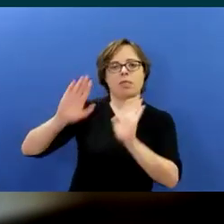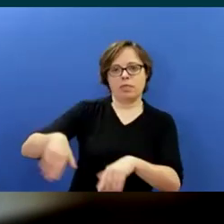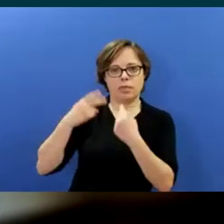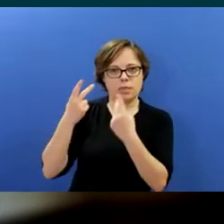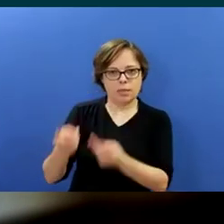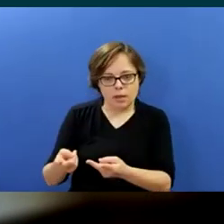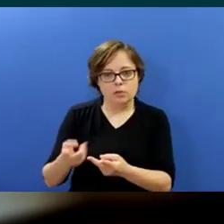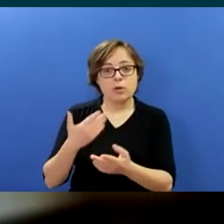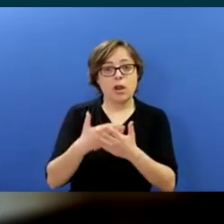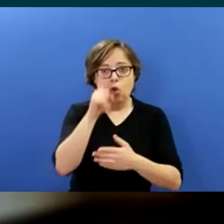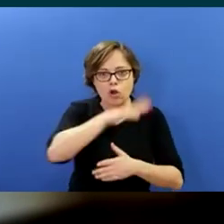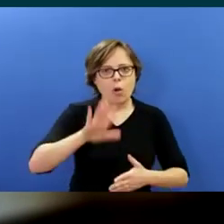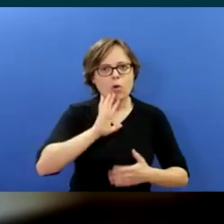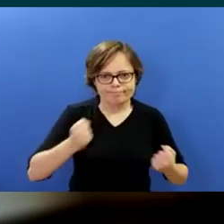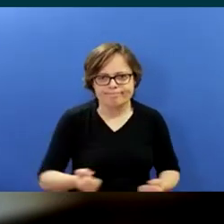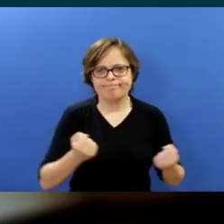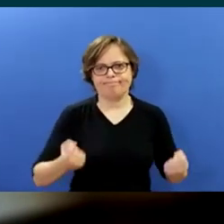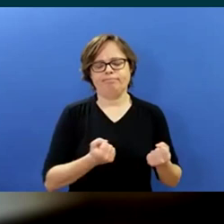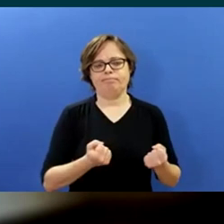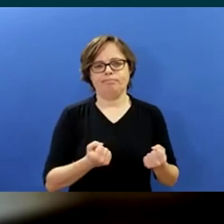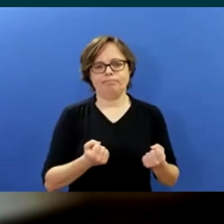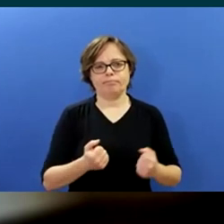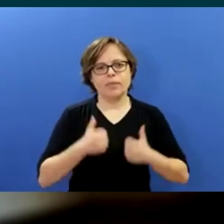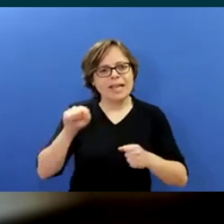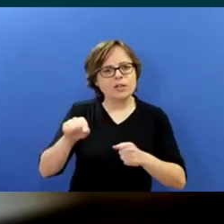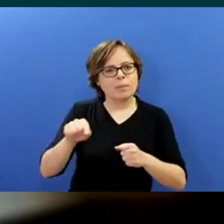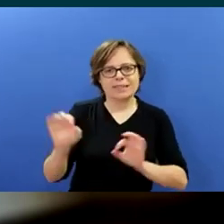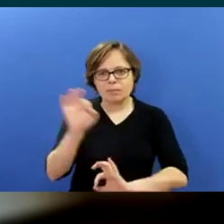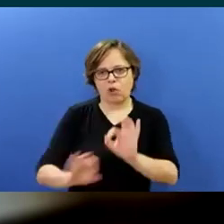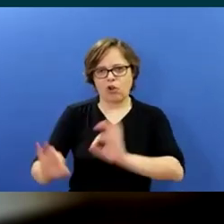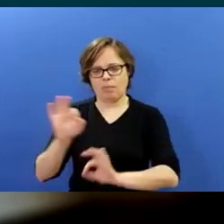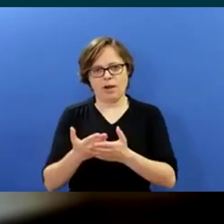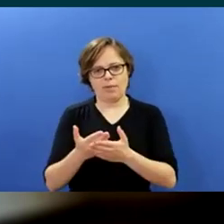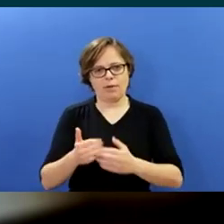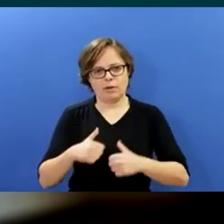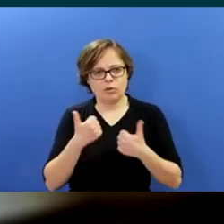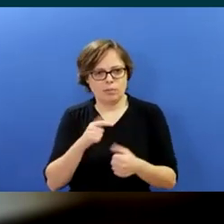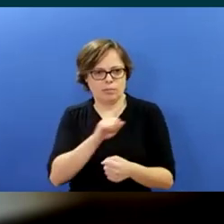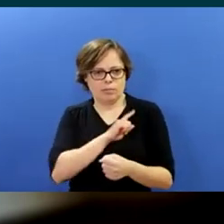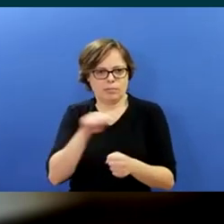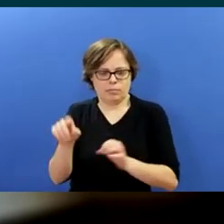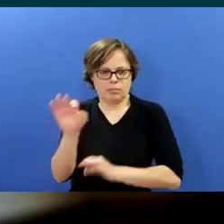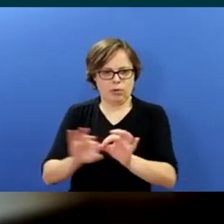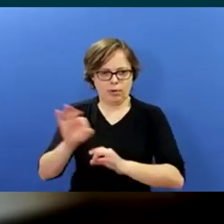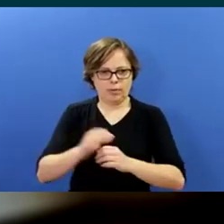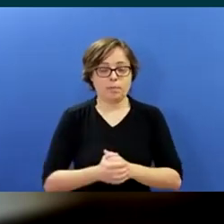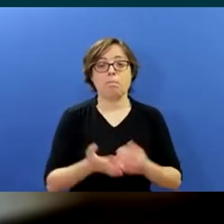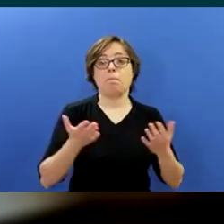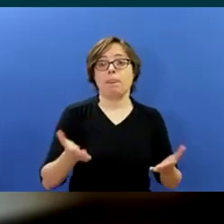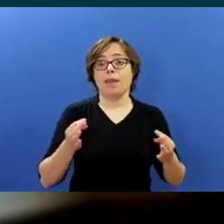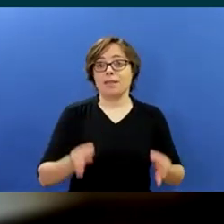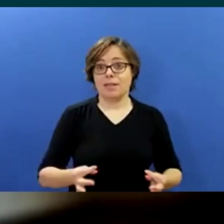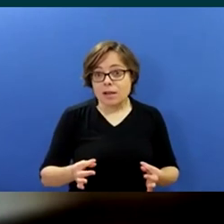to ask for a betterment of the neighborhood. And then now in 2025, we're getting the